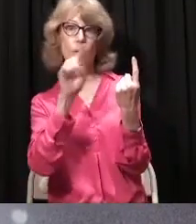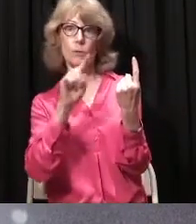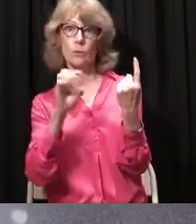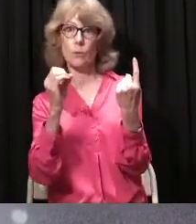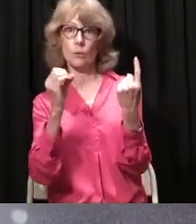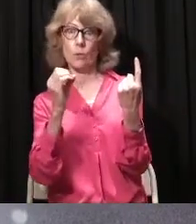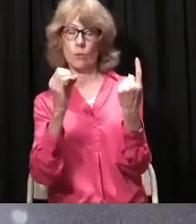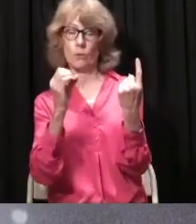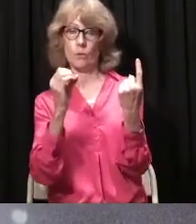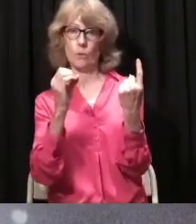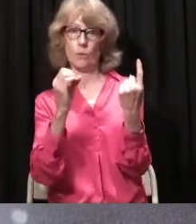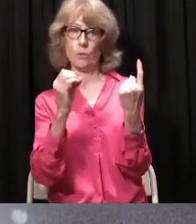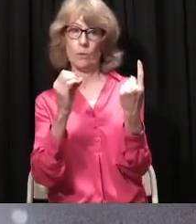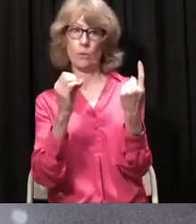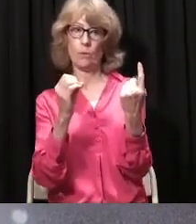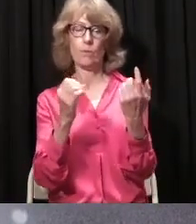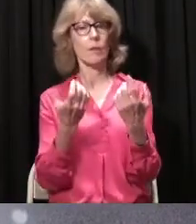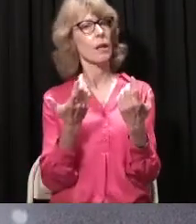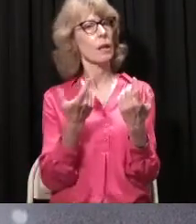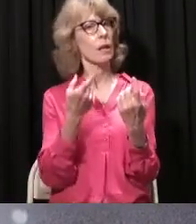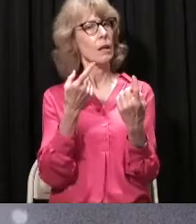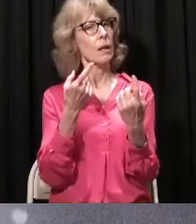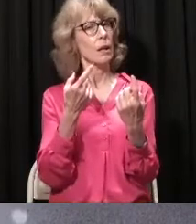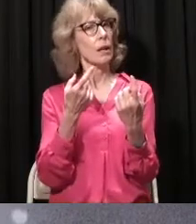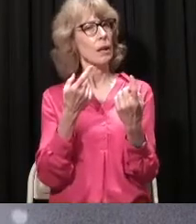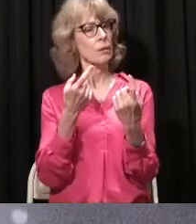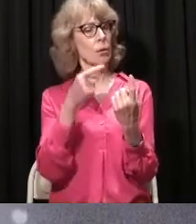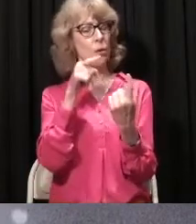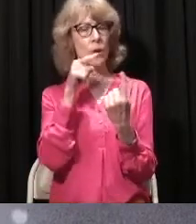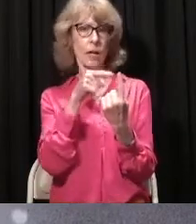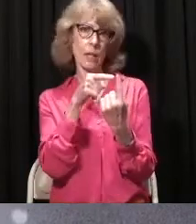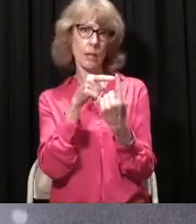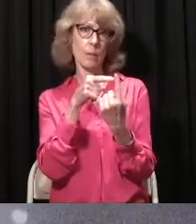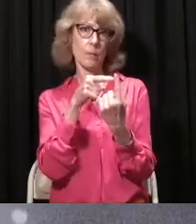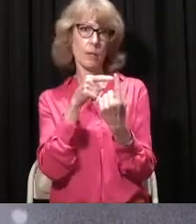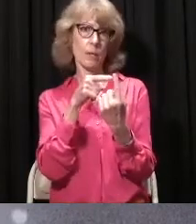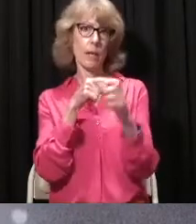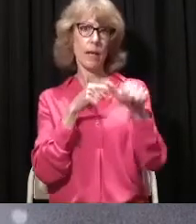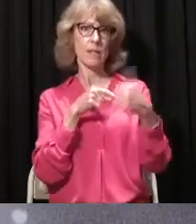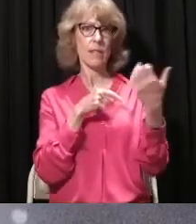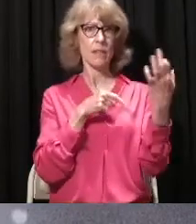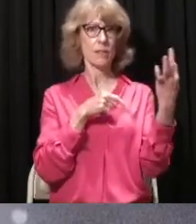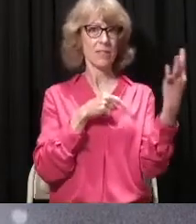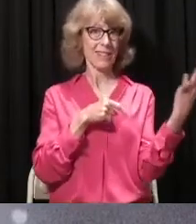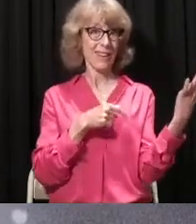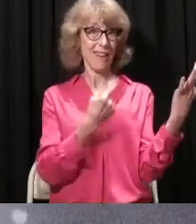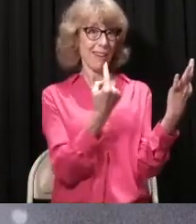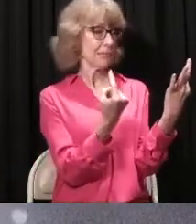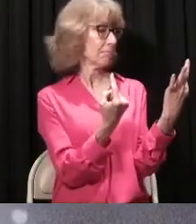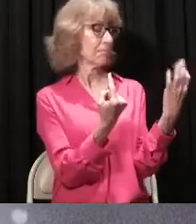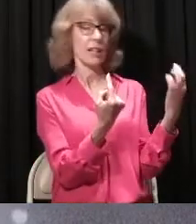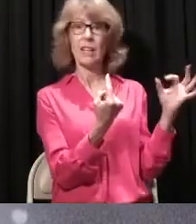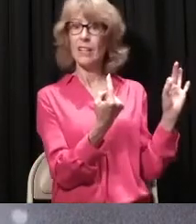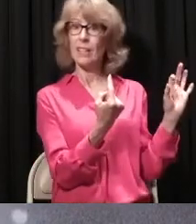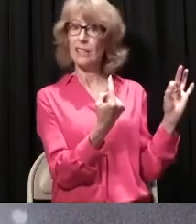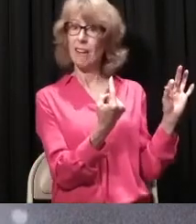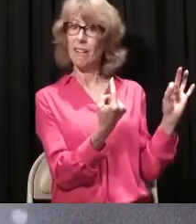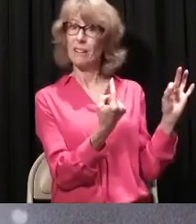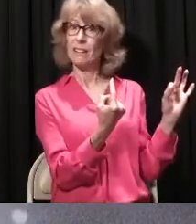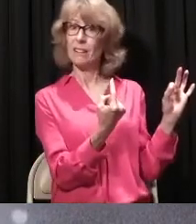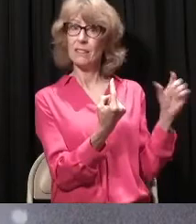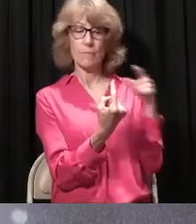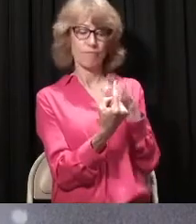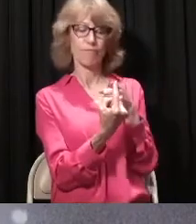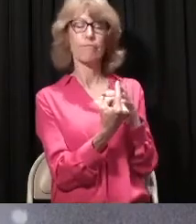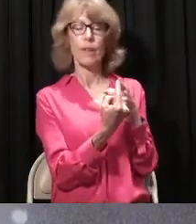And what was the distinguishing mark between that guy and the rest of the people? It was gratitude. Isn't that